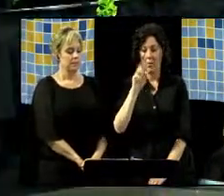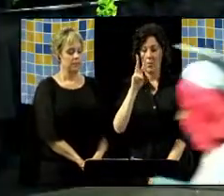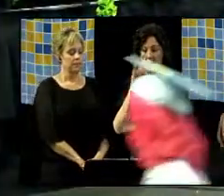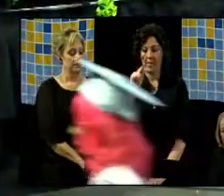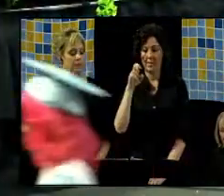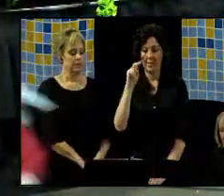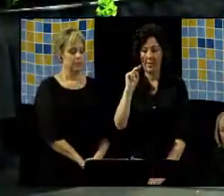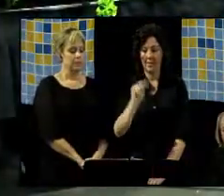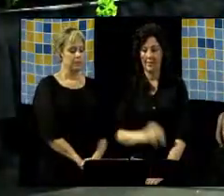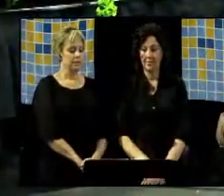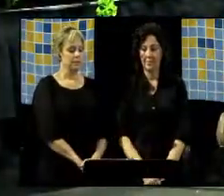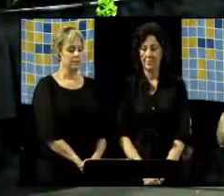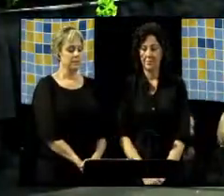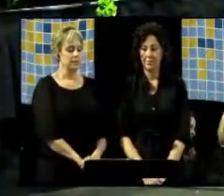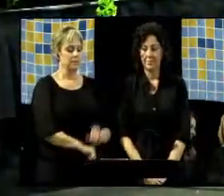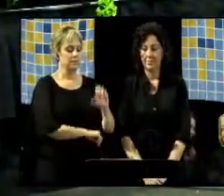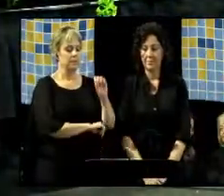Wilson,